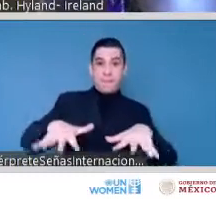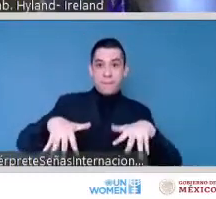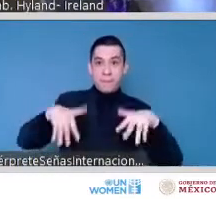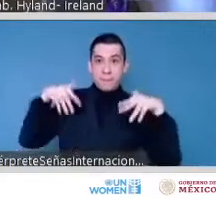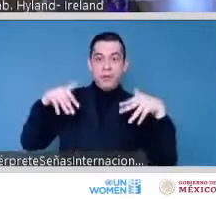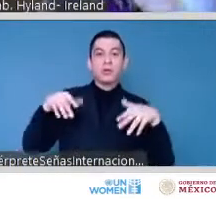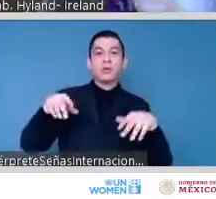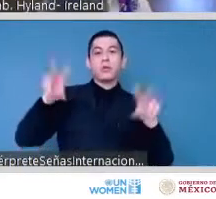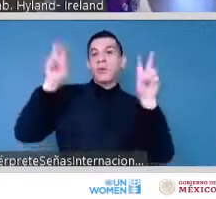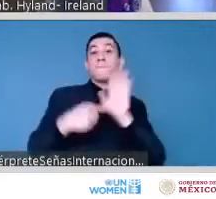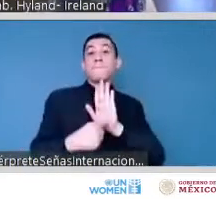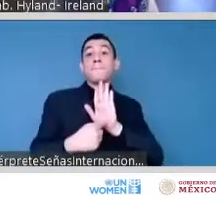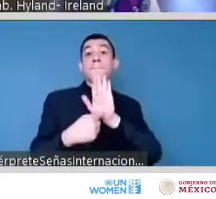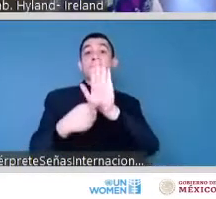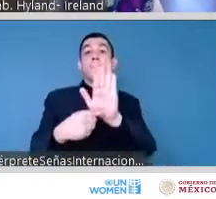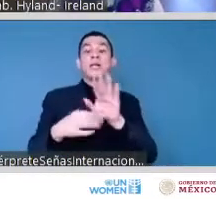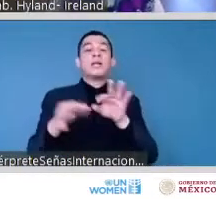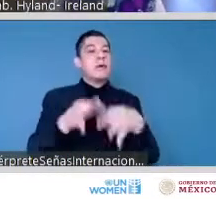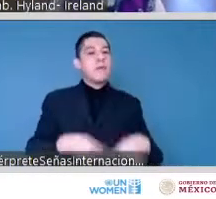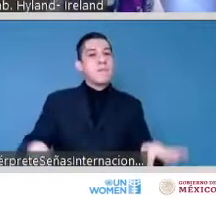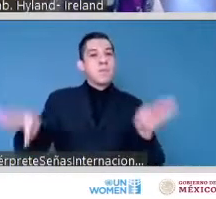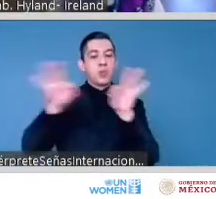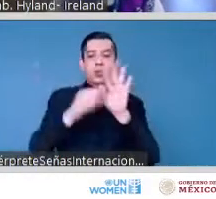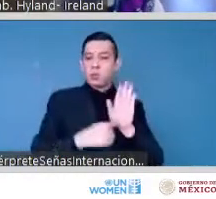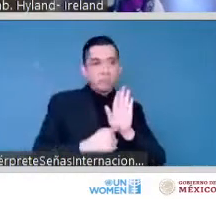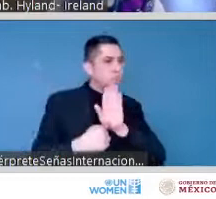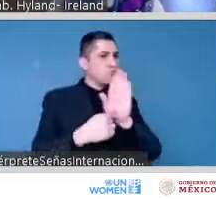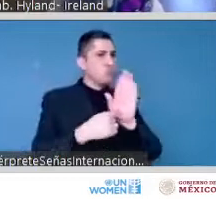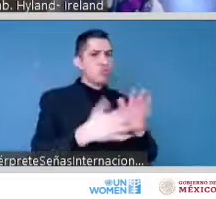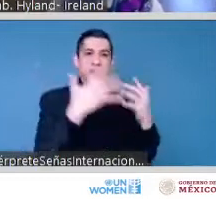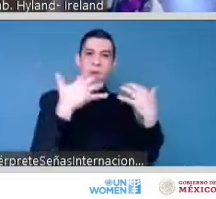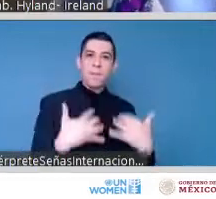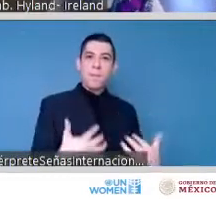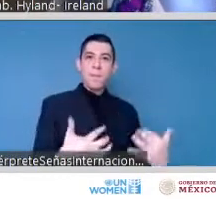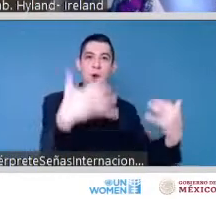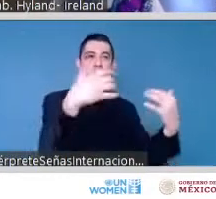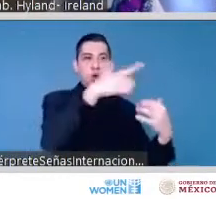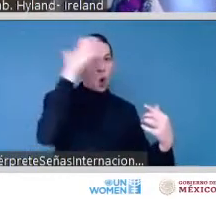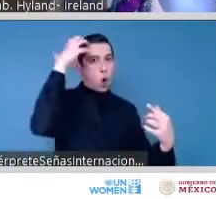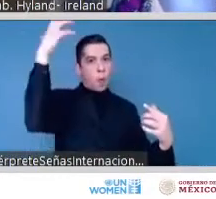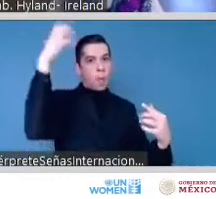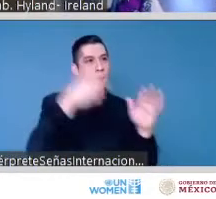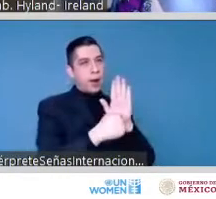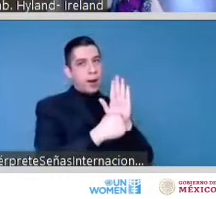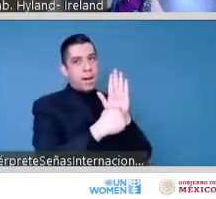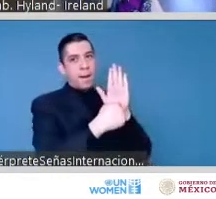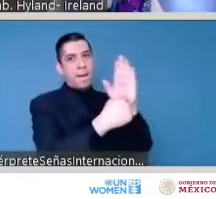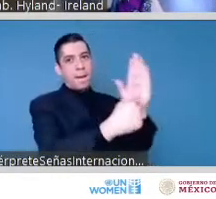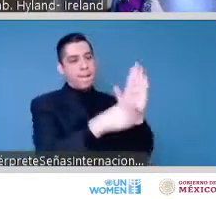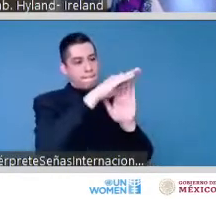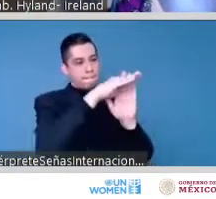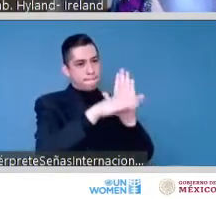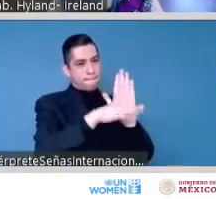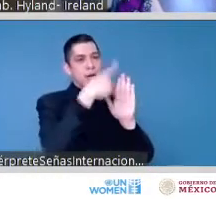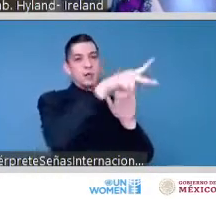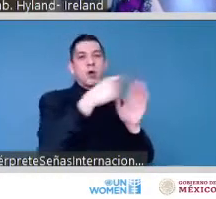accountable. And so the annual report for Canada's National Action Plan is tabled to Parliament. We have several parliamentarians who've taken additional